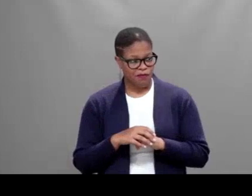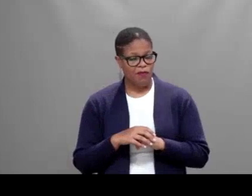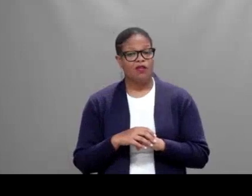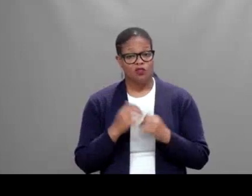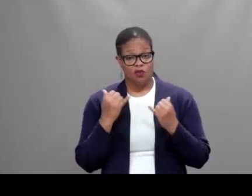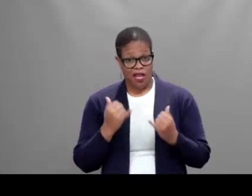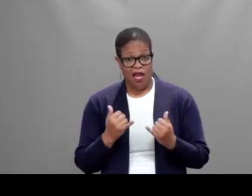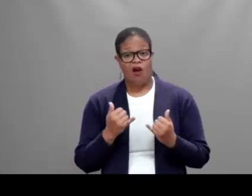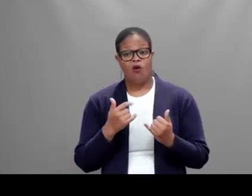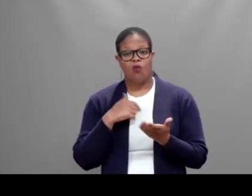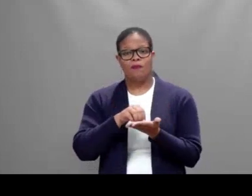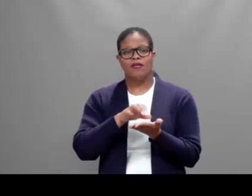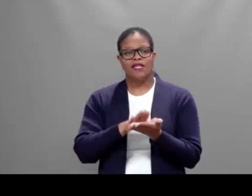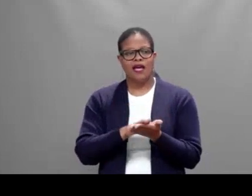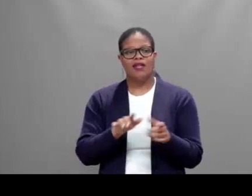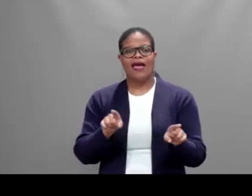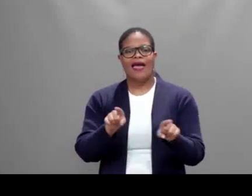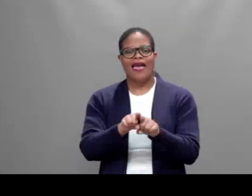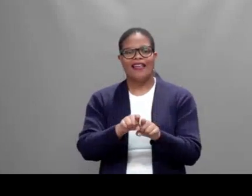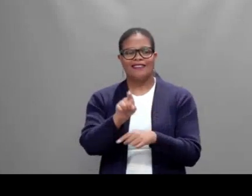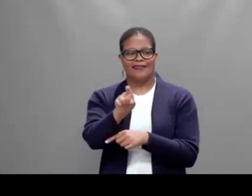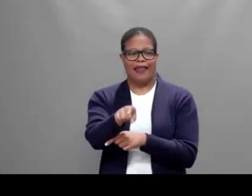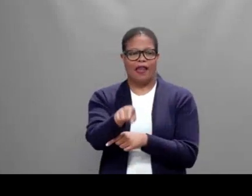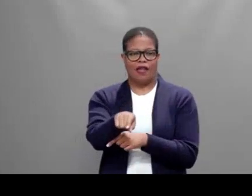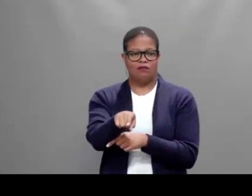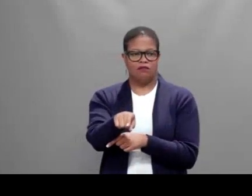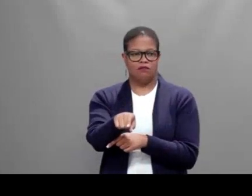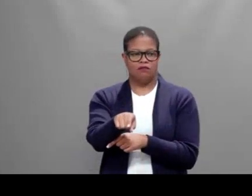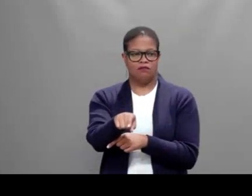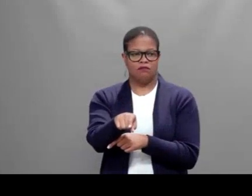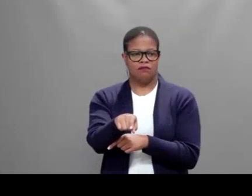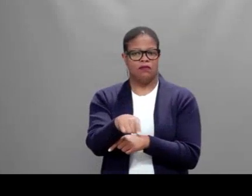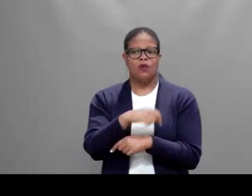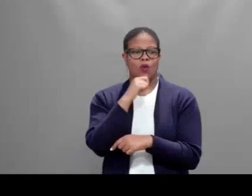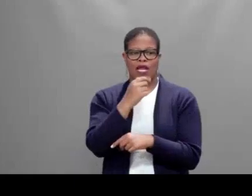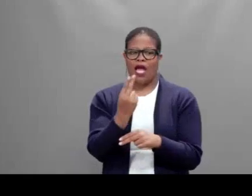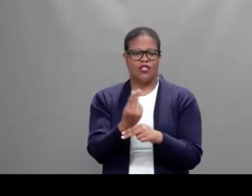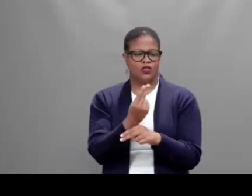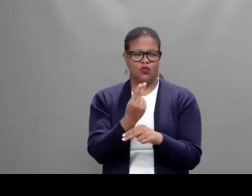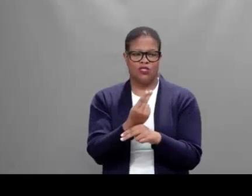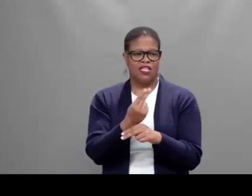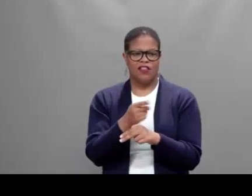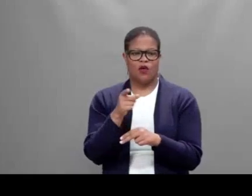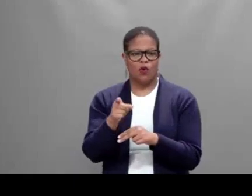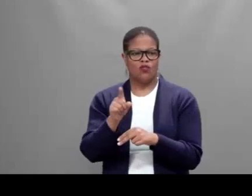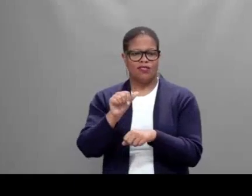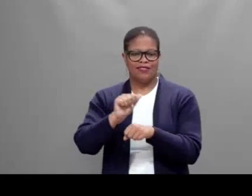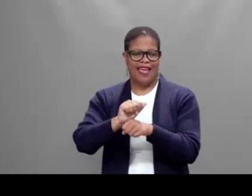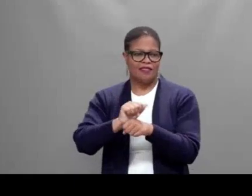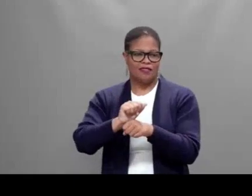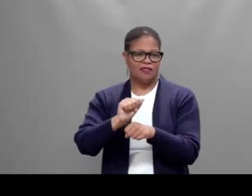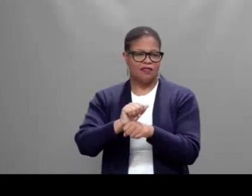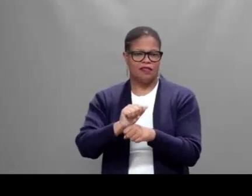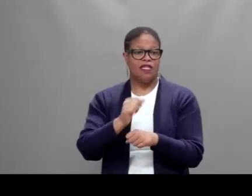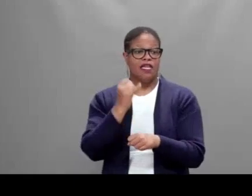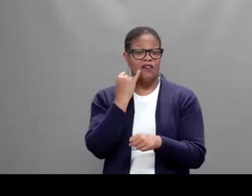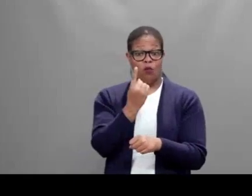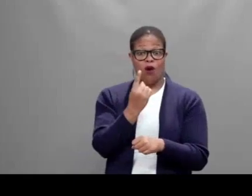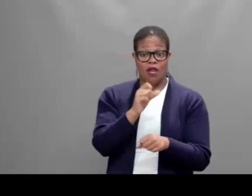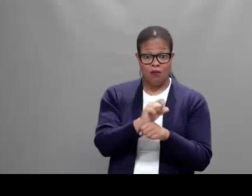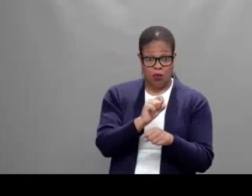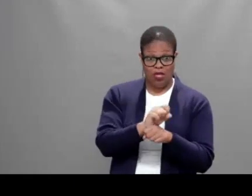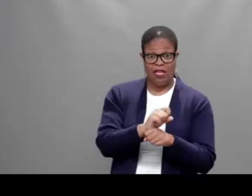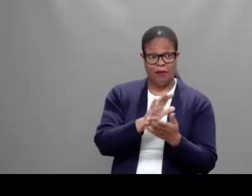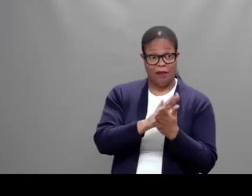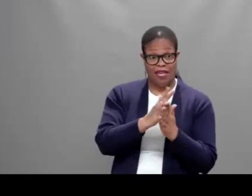is we put as needed on a lot of them because we're not using those tasks. And, you know, if one of our employees